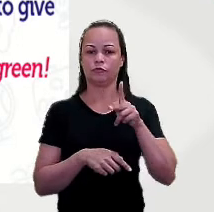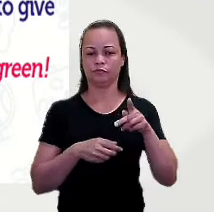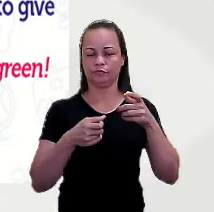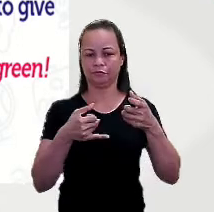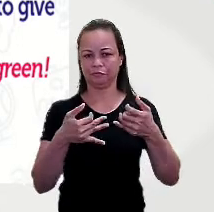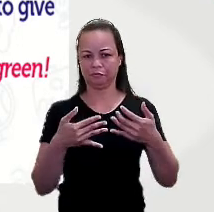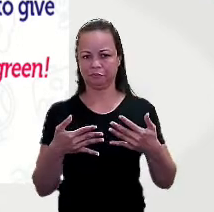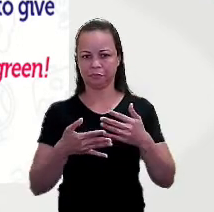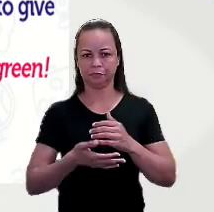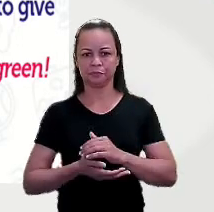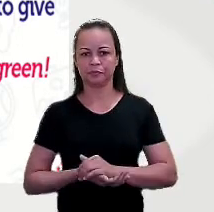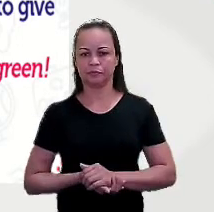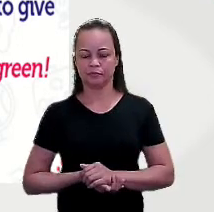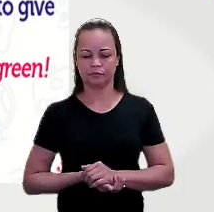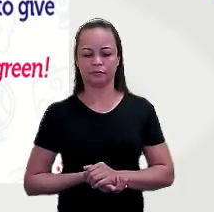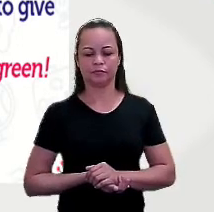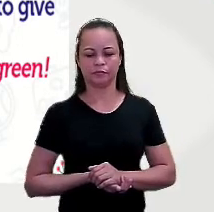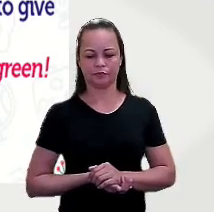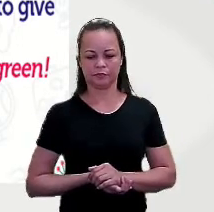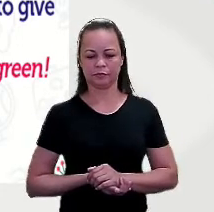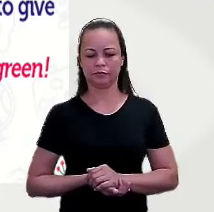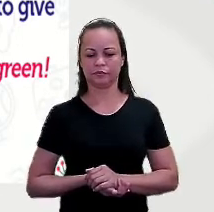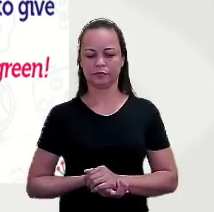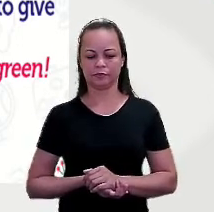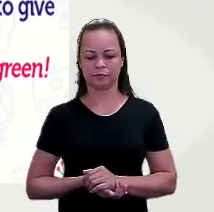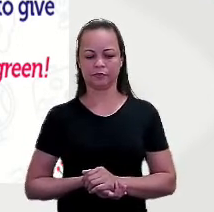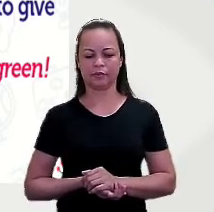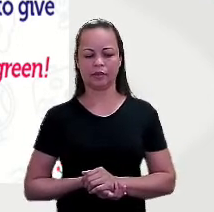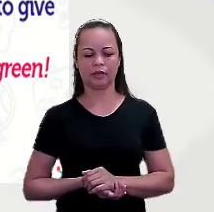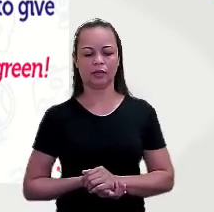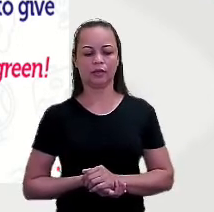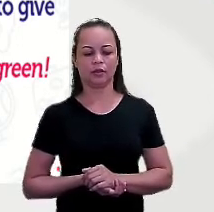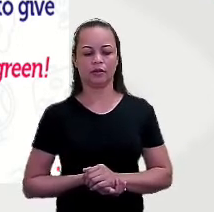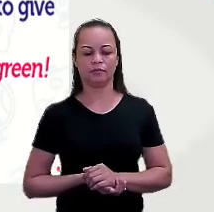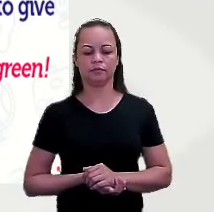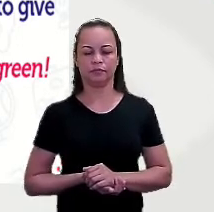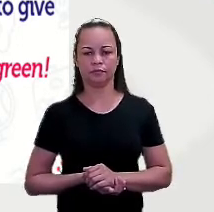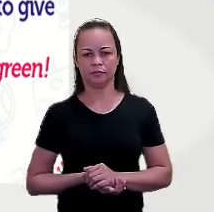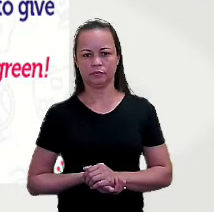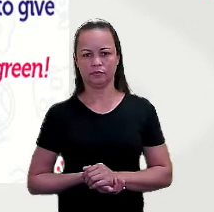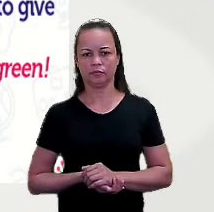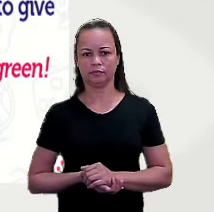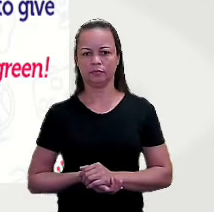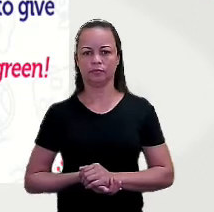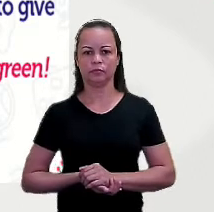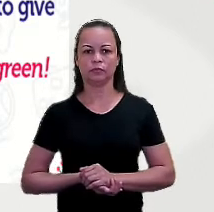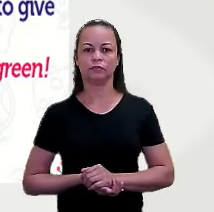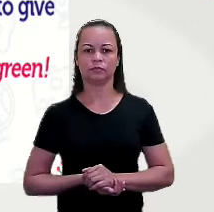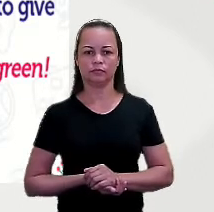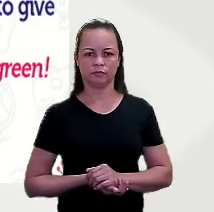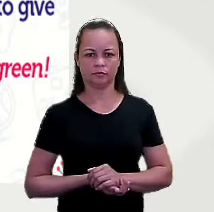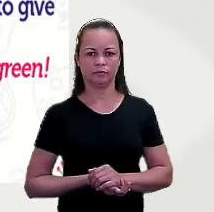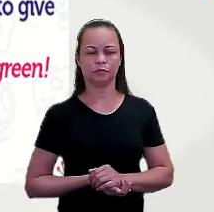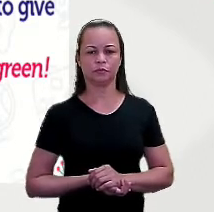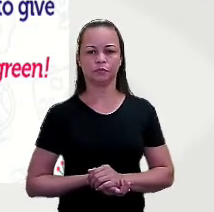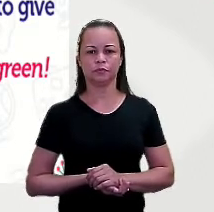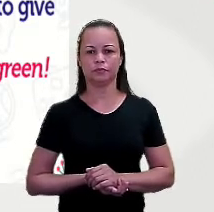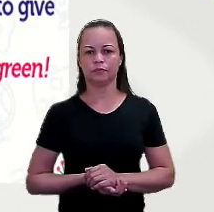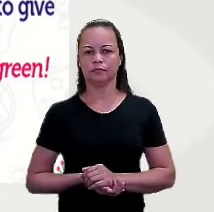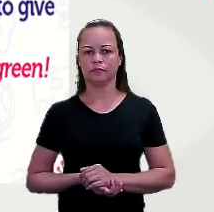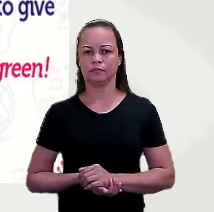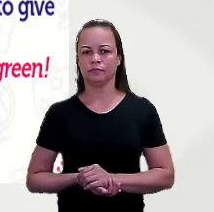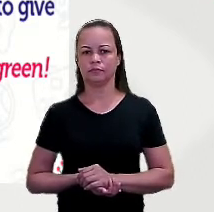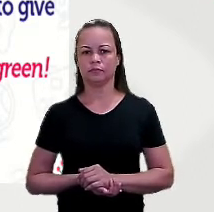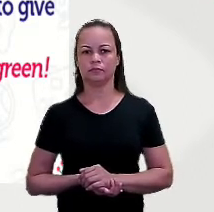many countries. In Spain, Portugal, and almost in Latin America, is a secret friend or invisible friend.